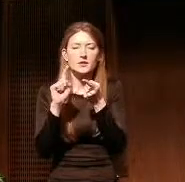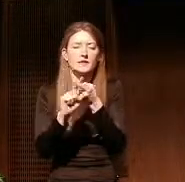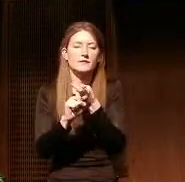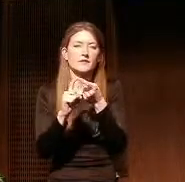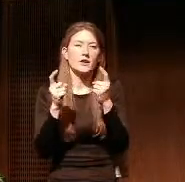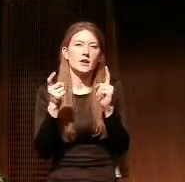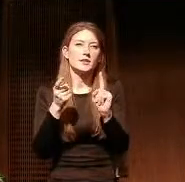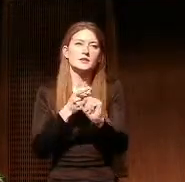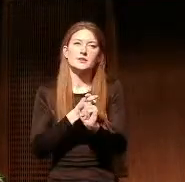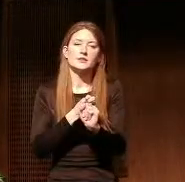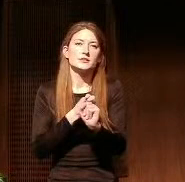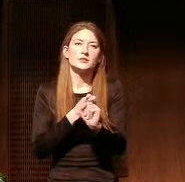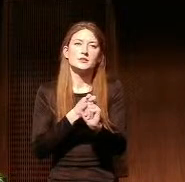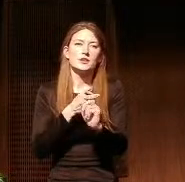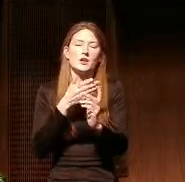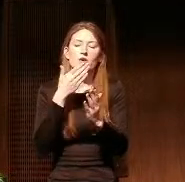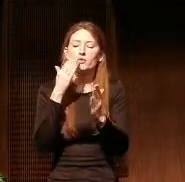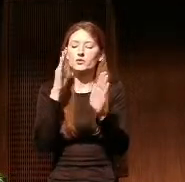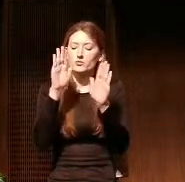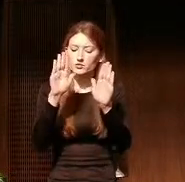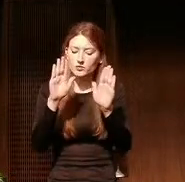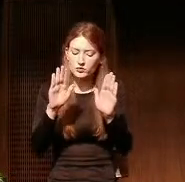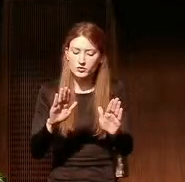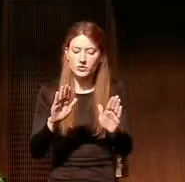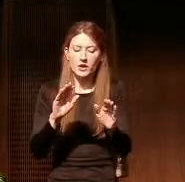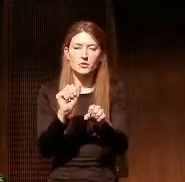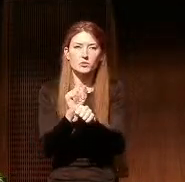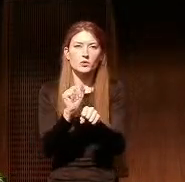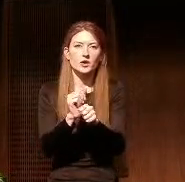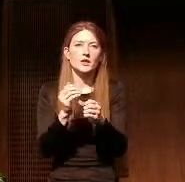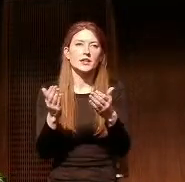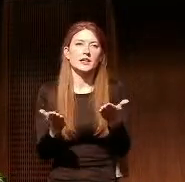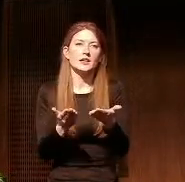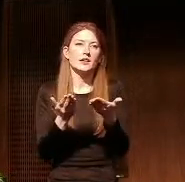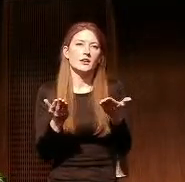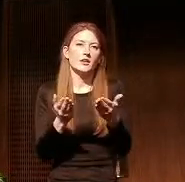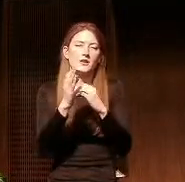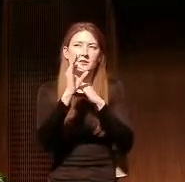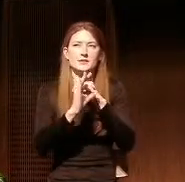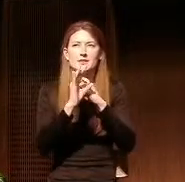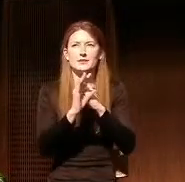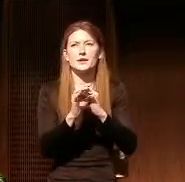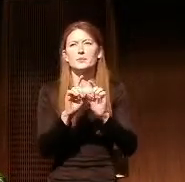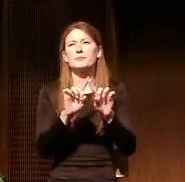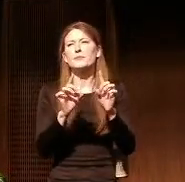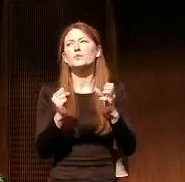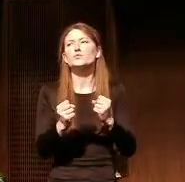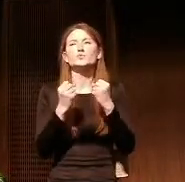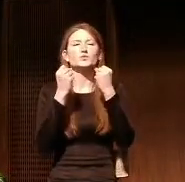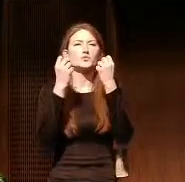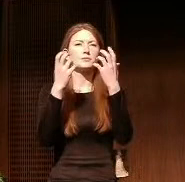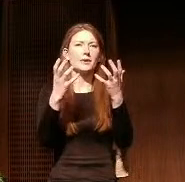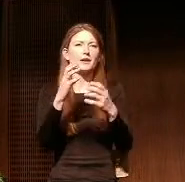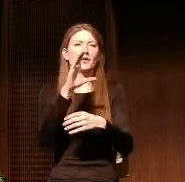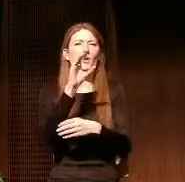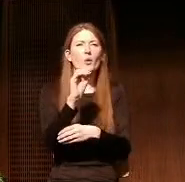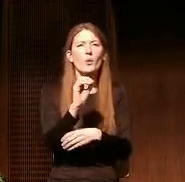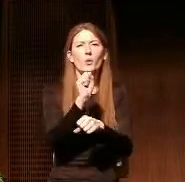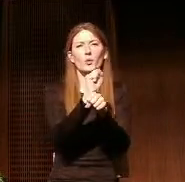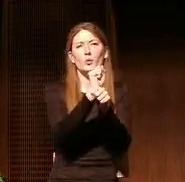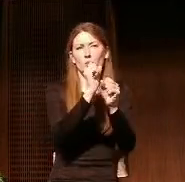in a great work here at Sunset. But there's so many